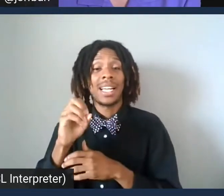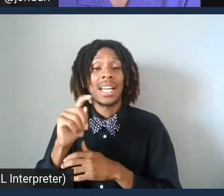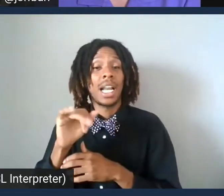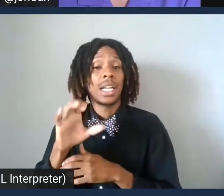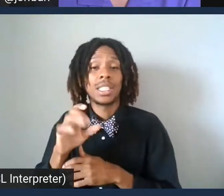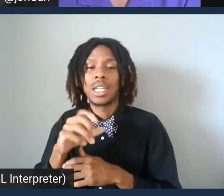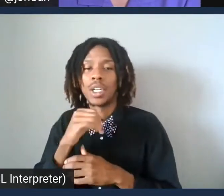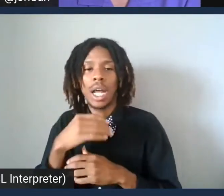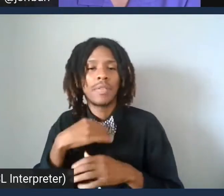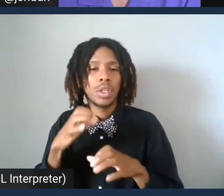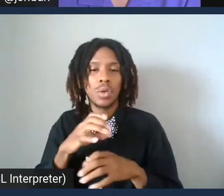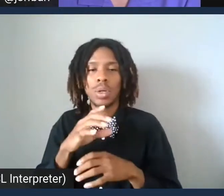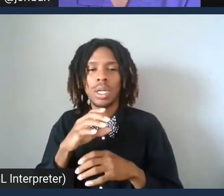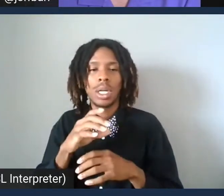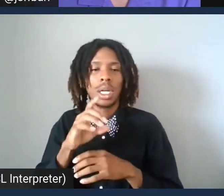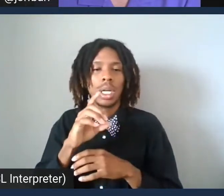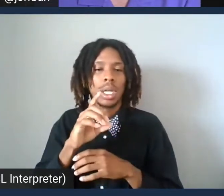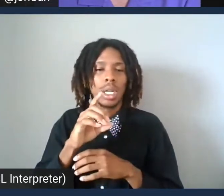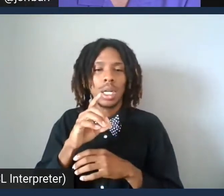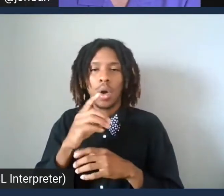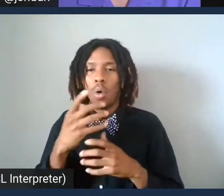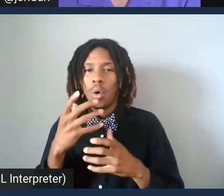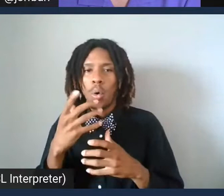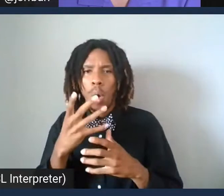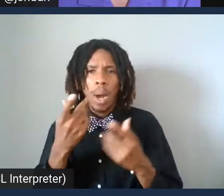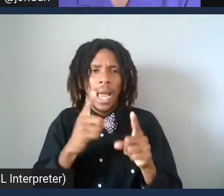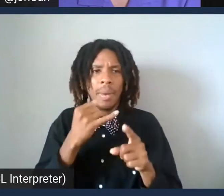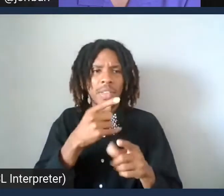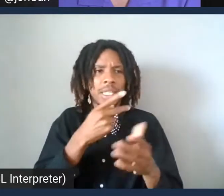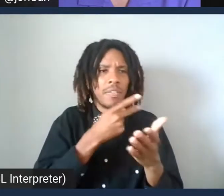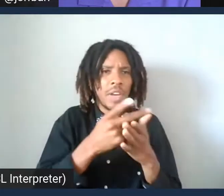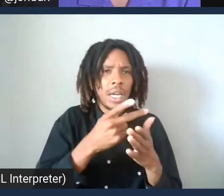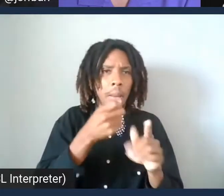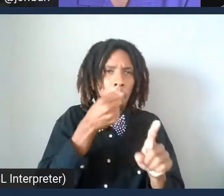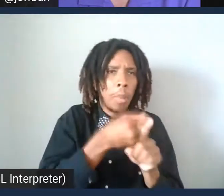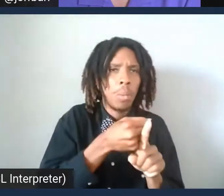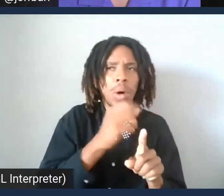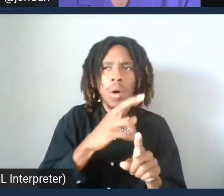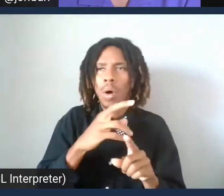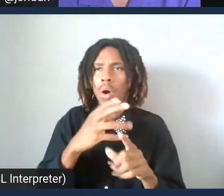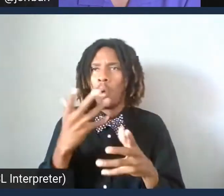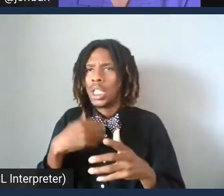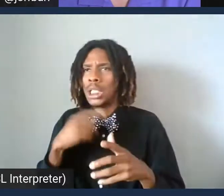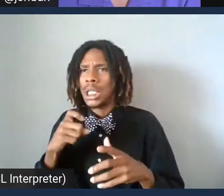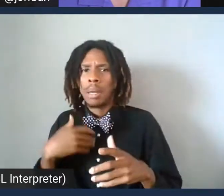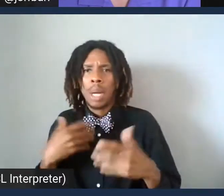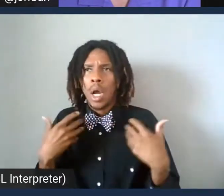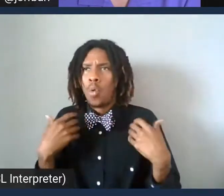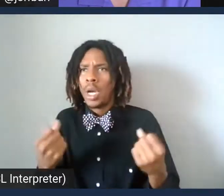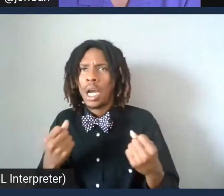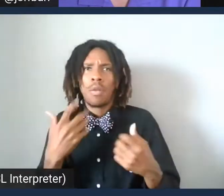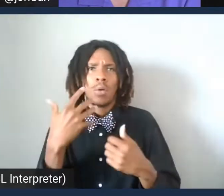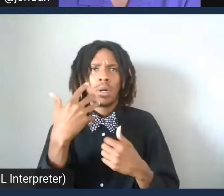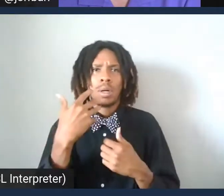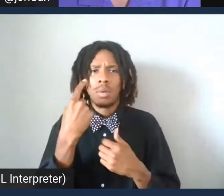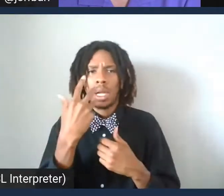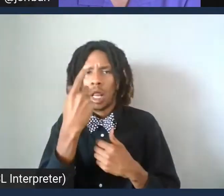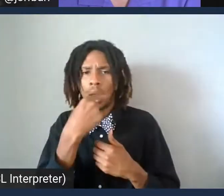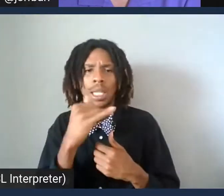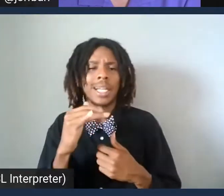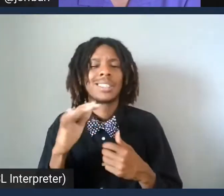don't have to do a due diligence on what will happen if this kind of failure modes hit, what should be my recovery runbooks. It's kind of the